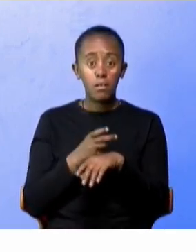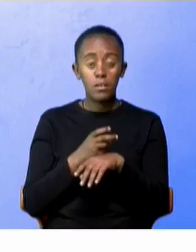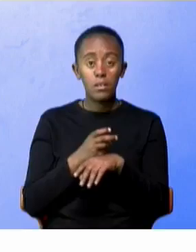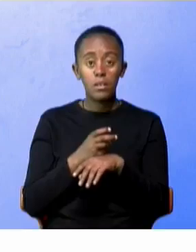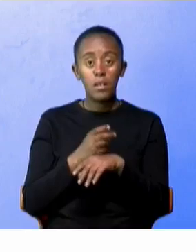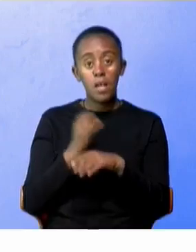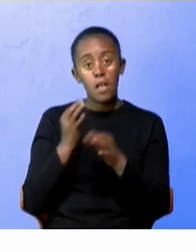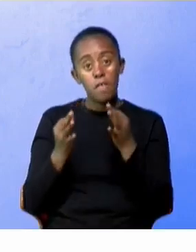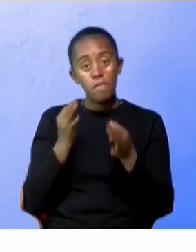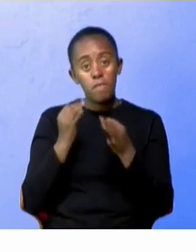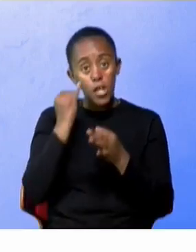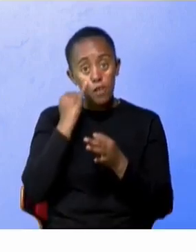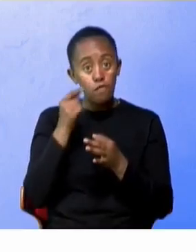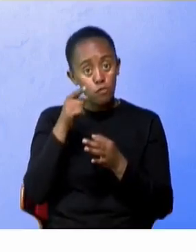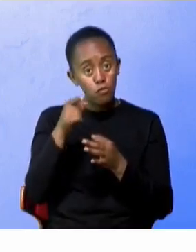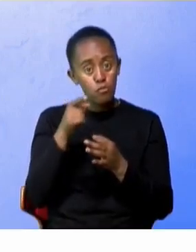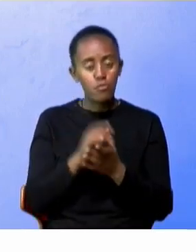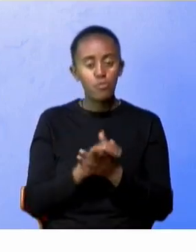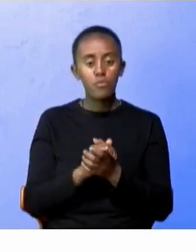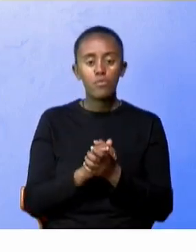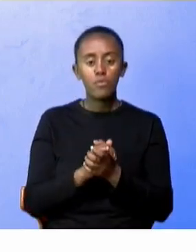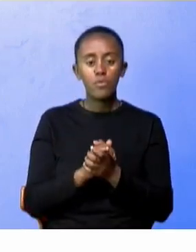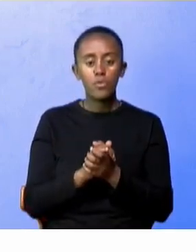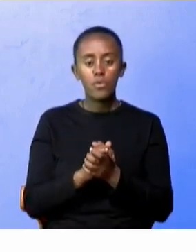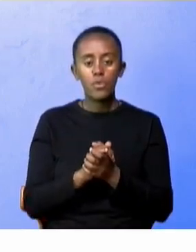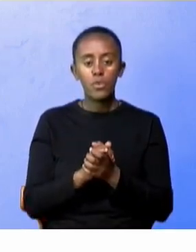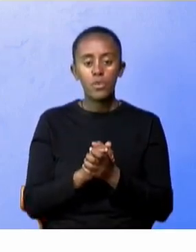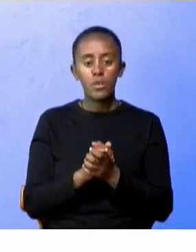if you suffer